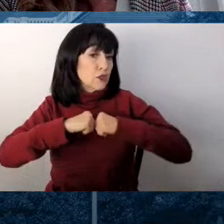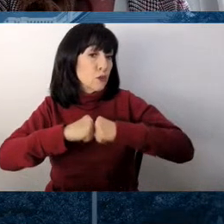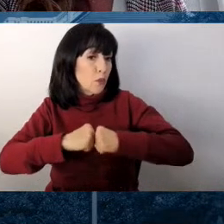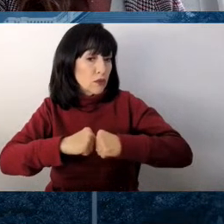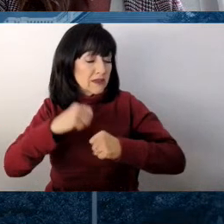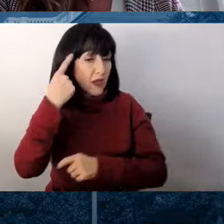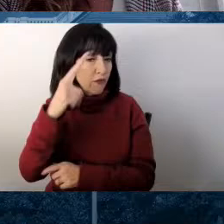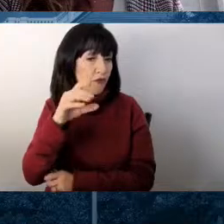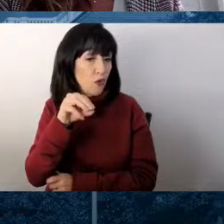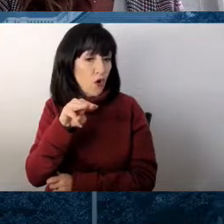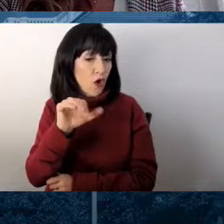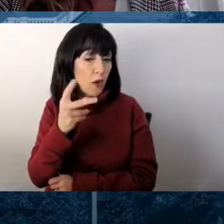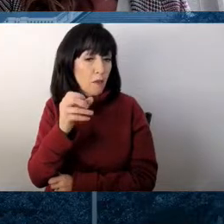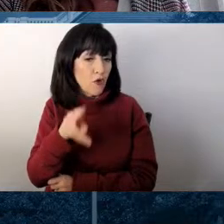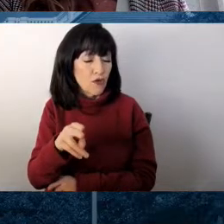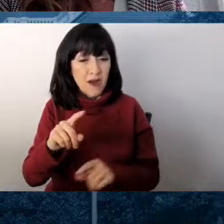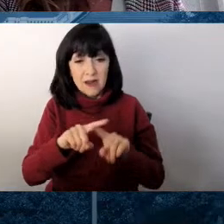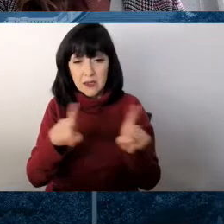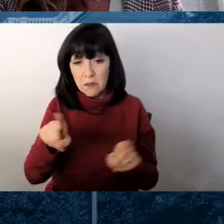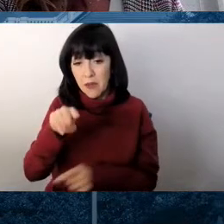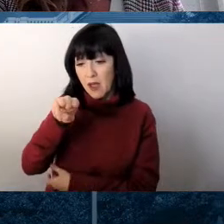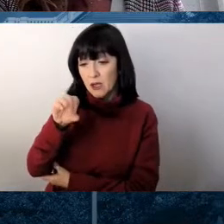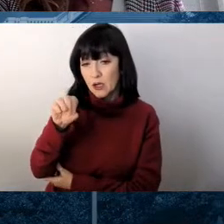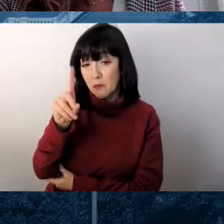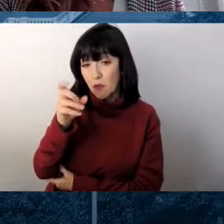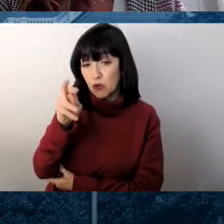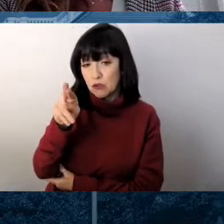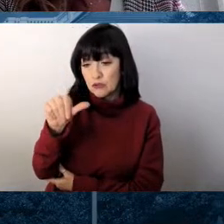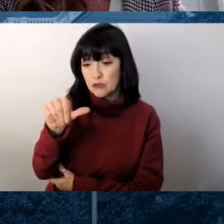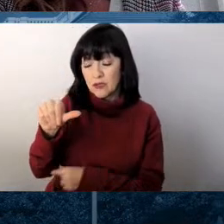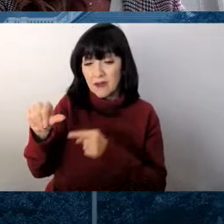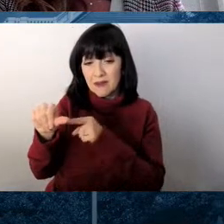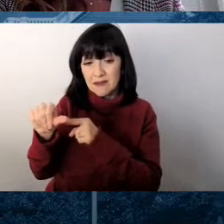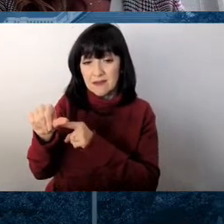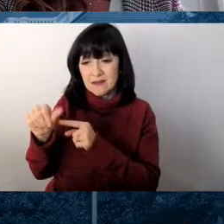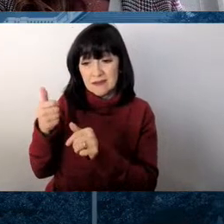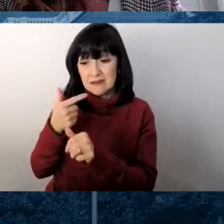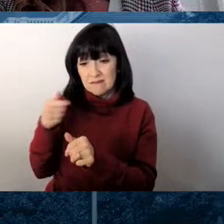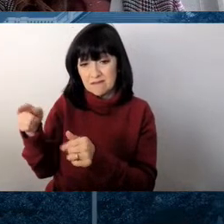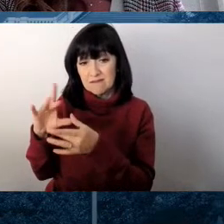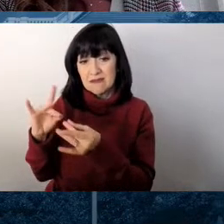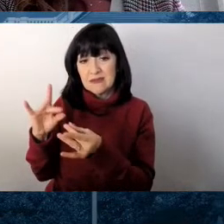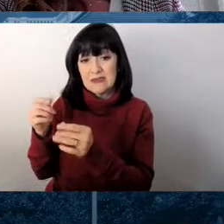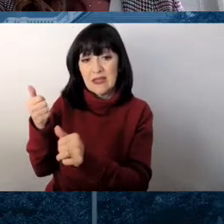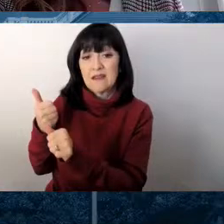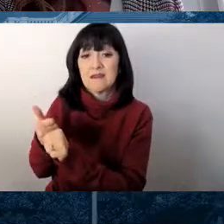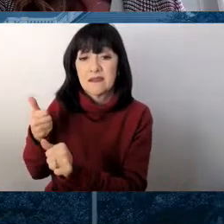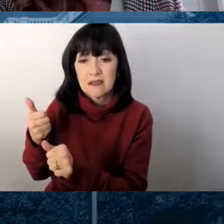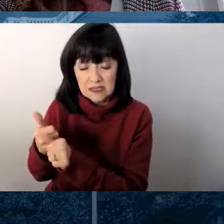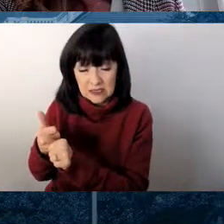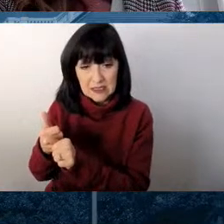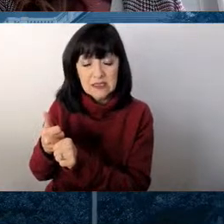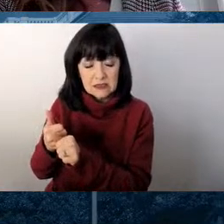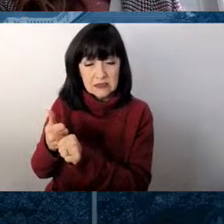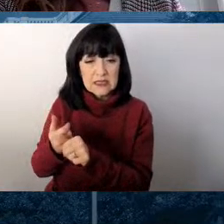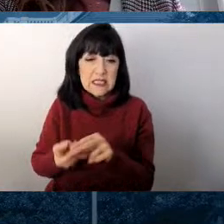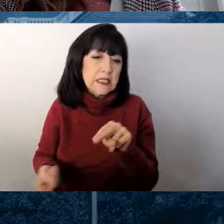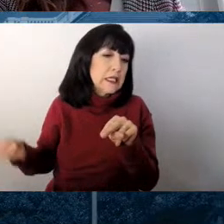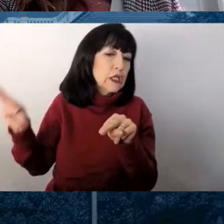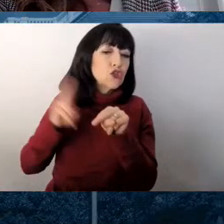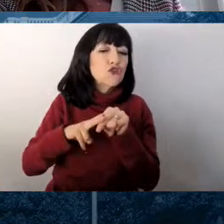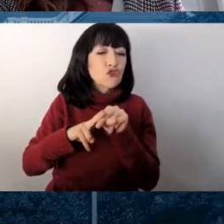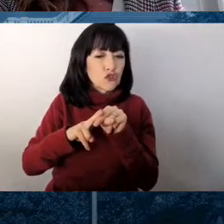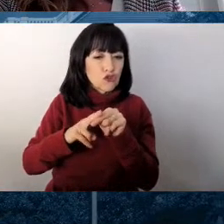However, Moderna says its booster increased antibody levels against Omicron by 37 times,